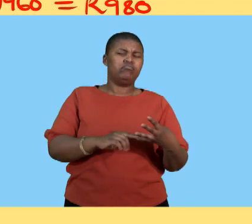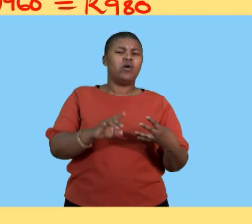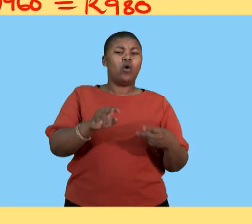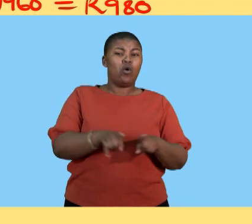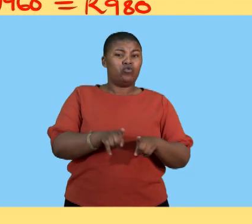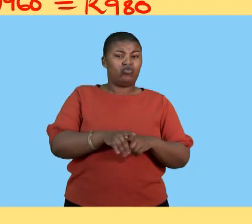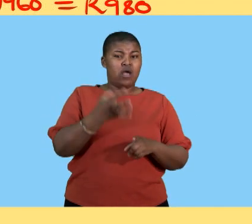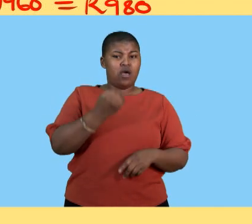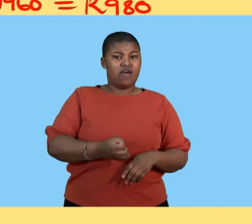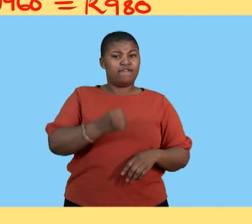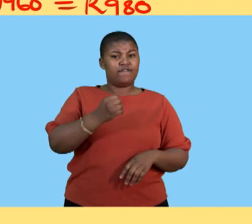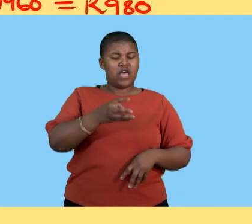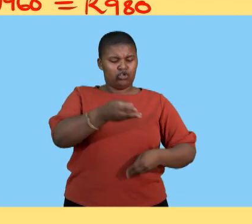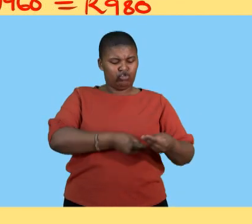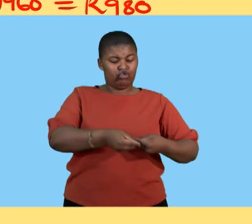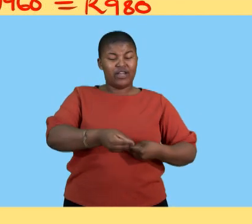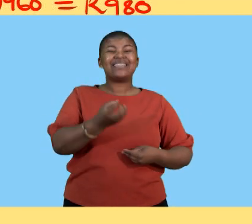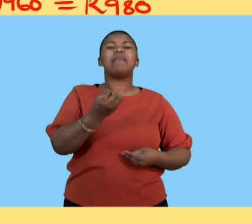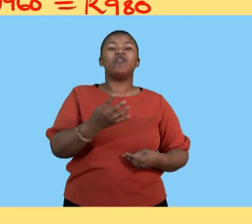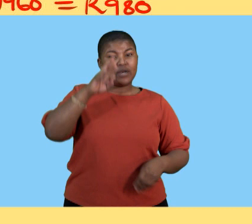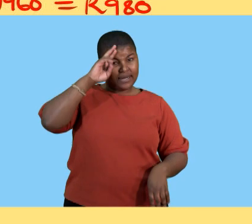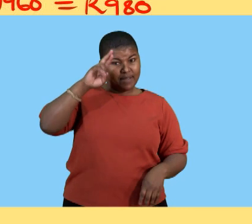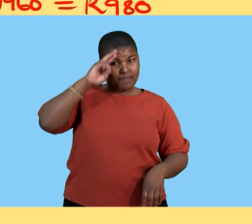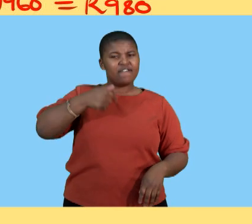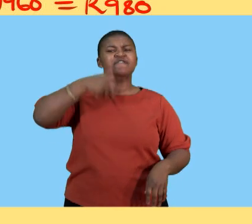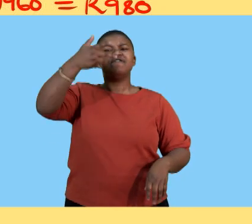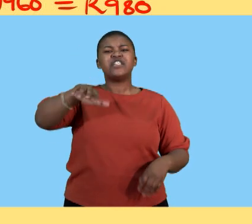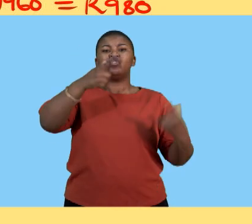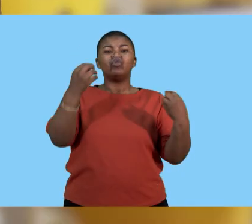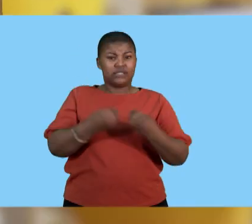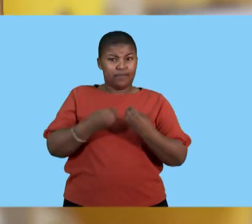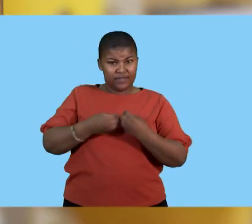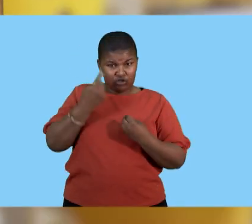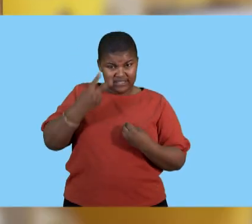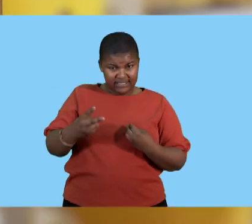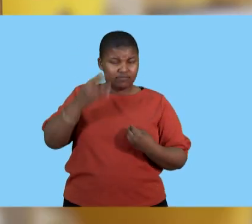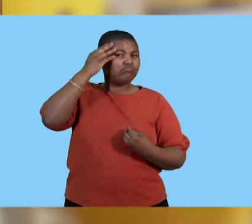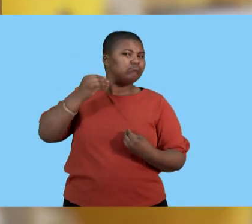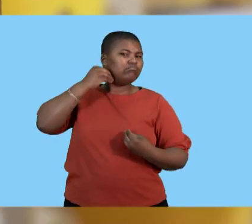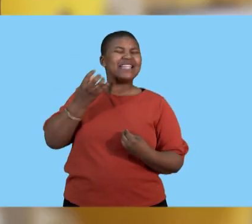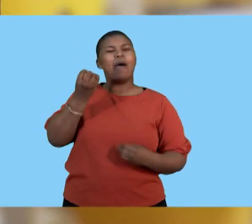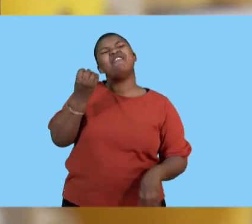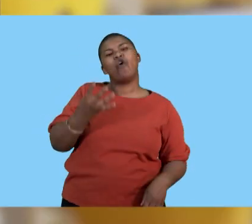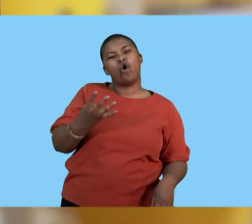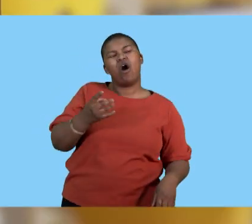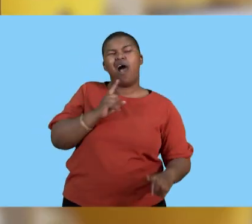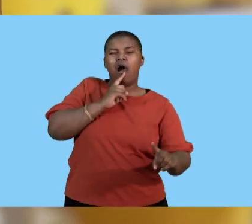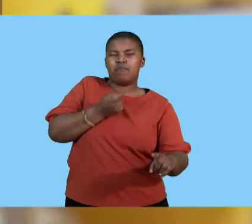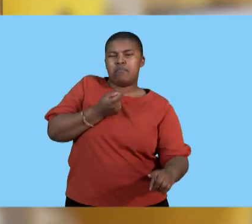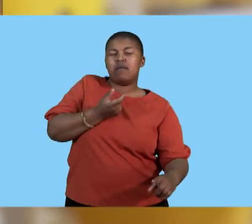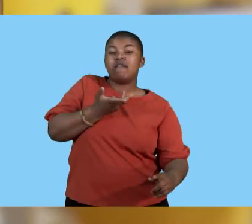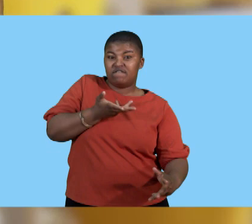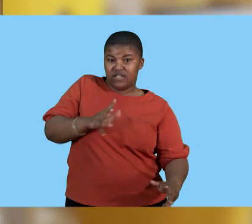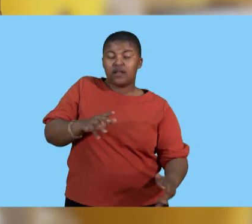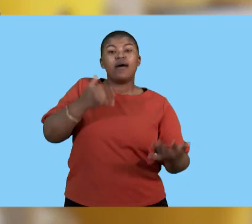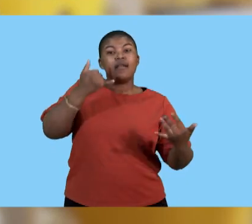then this trading stock is note number 4. Remember, we have done something already to note number 4. So we want